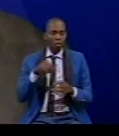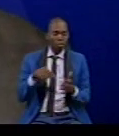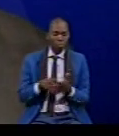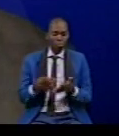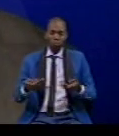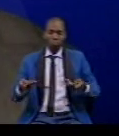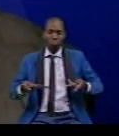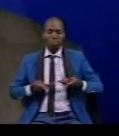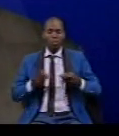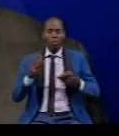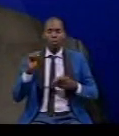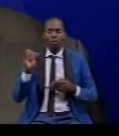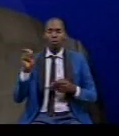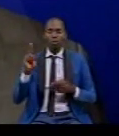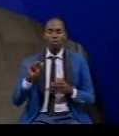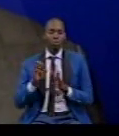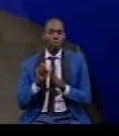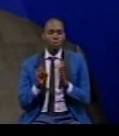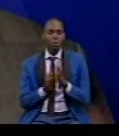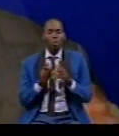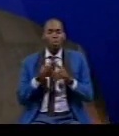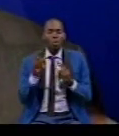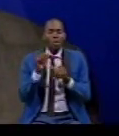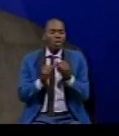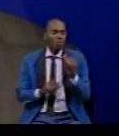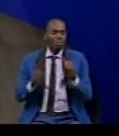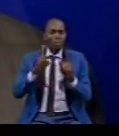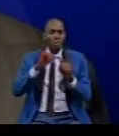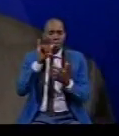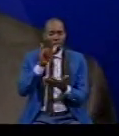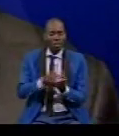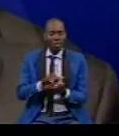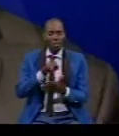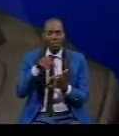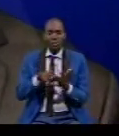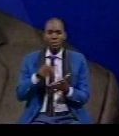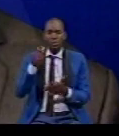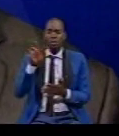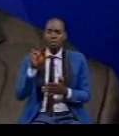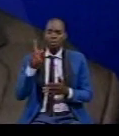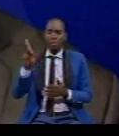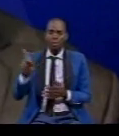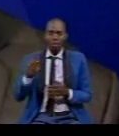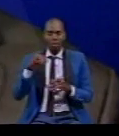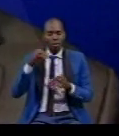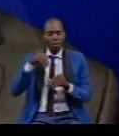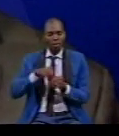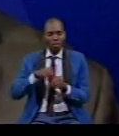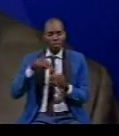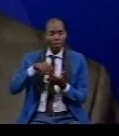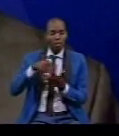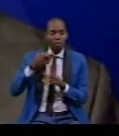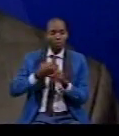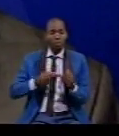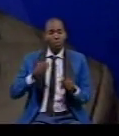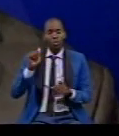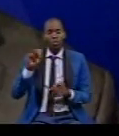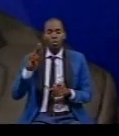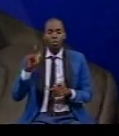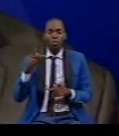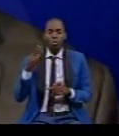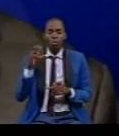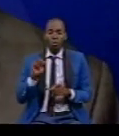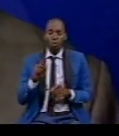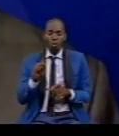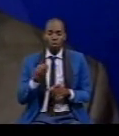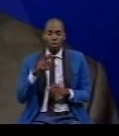not only to confess. There are people, they come, Lord, I confess, I'm a sinner. But you said that